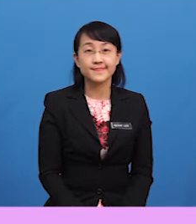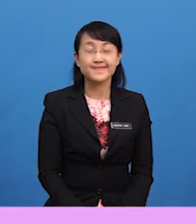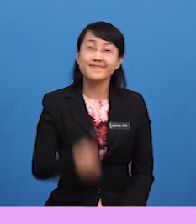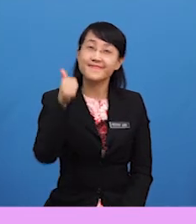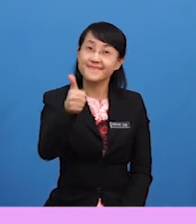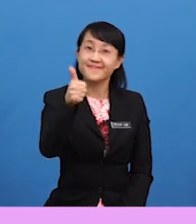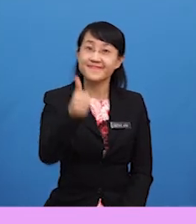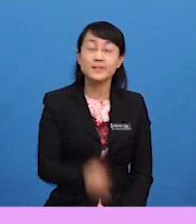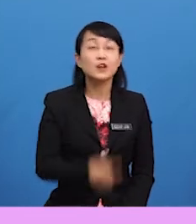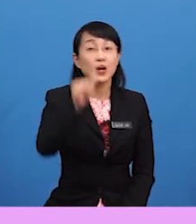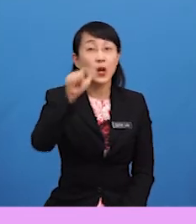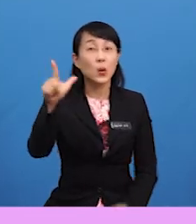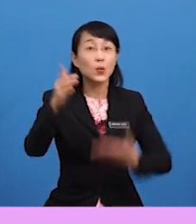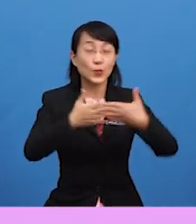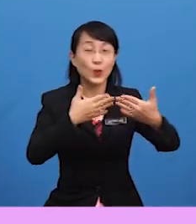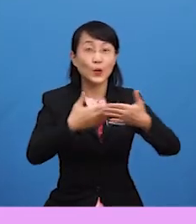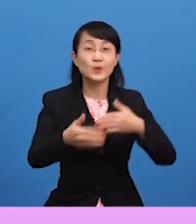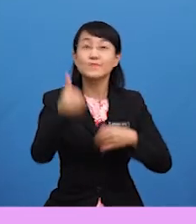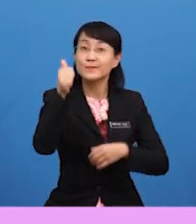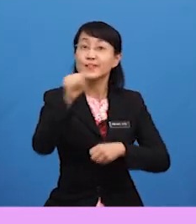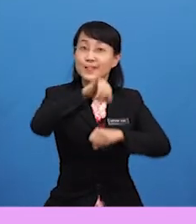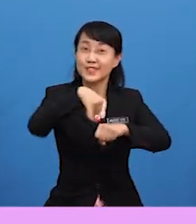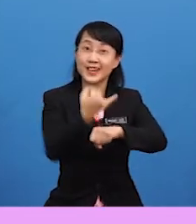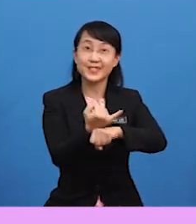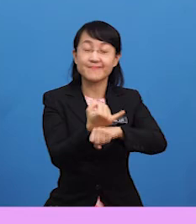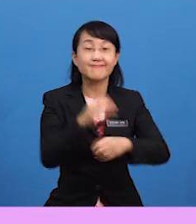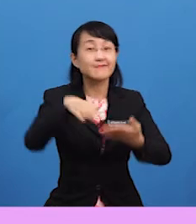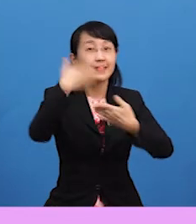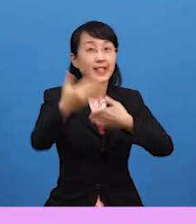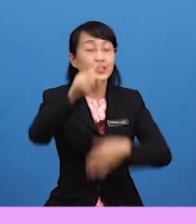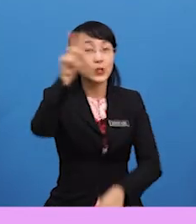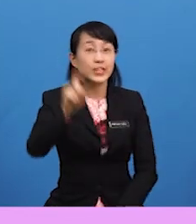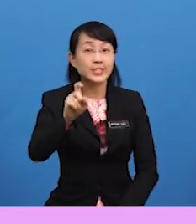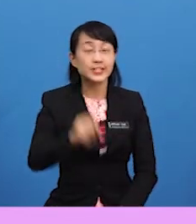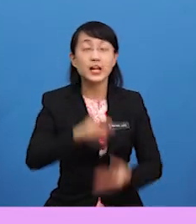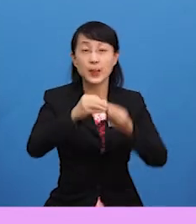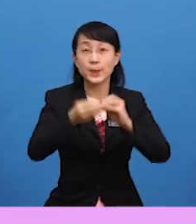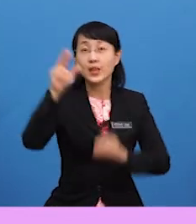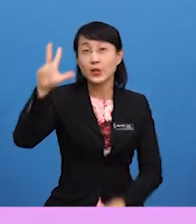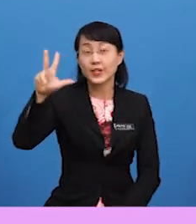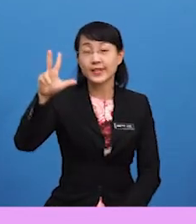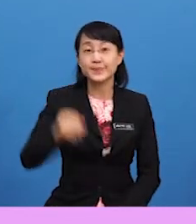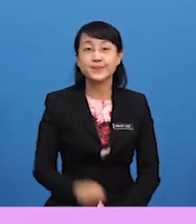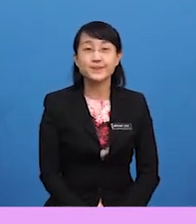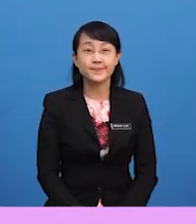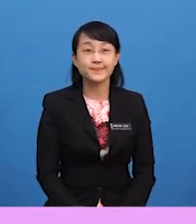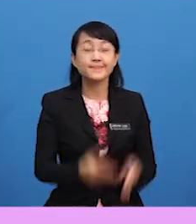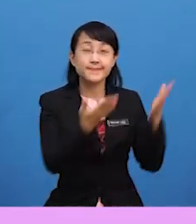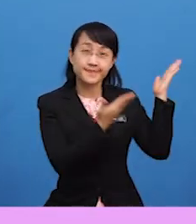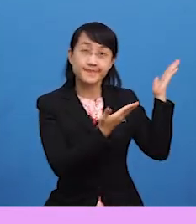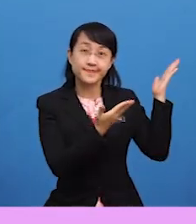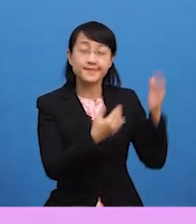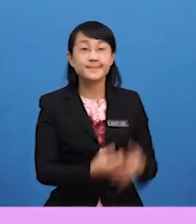Bingo! It's although. Good job. Next question. Number three, either D